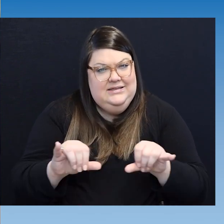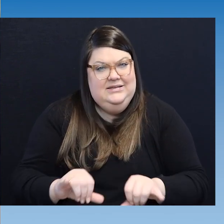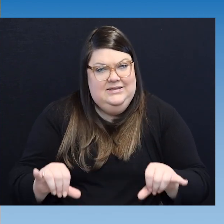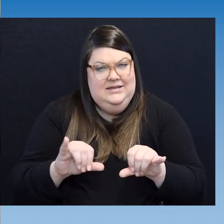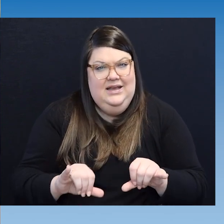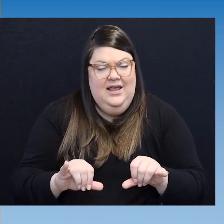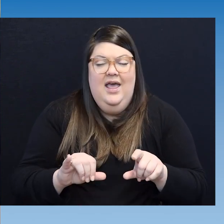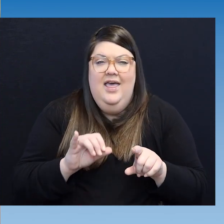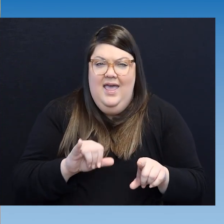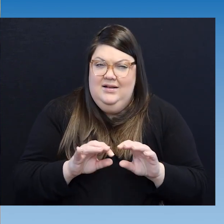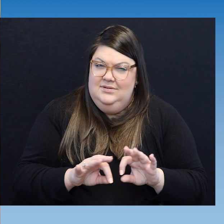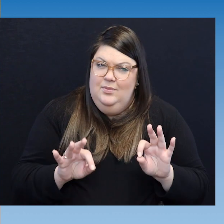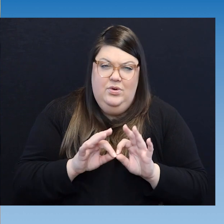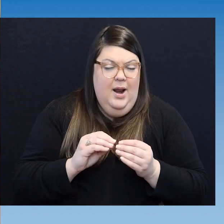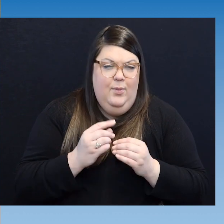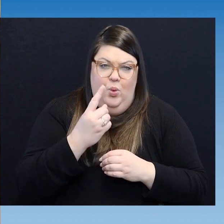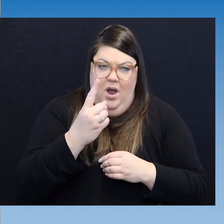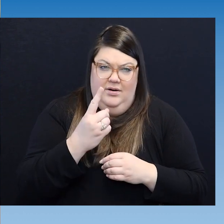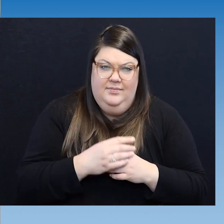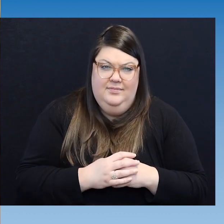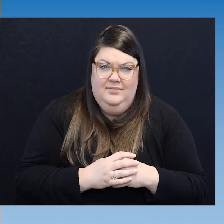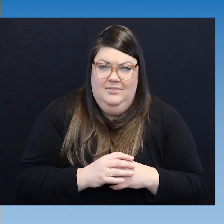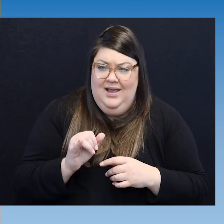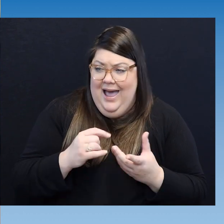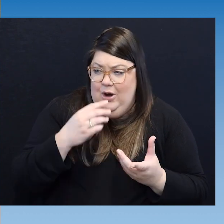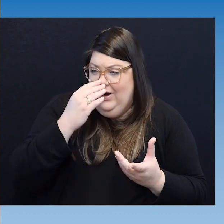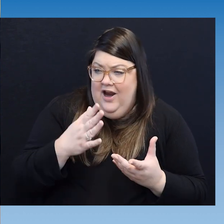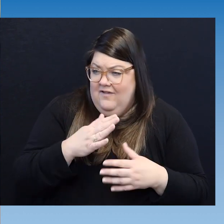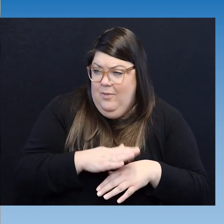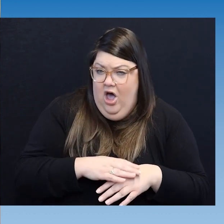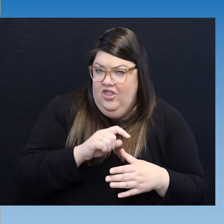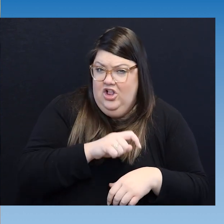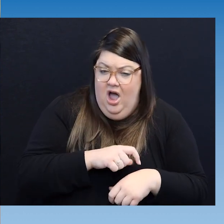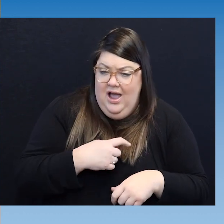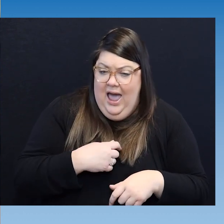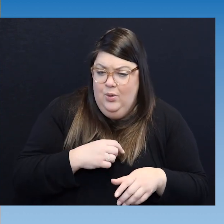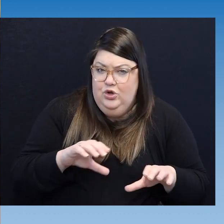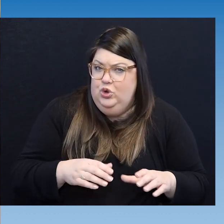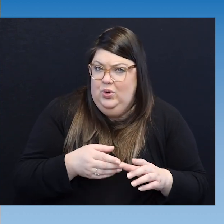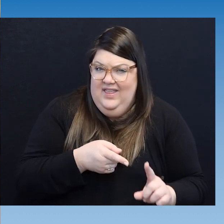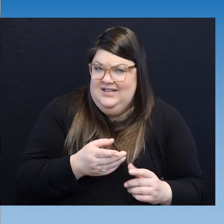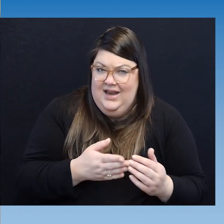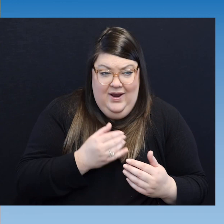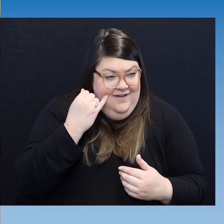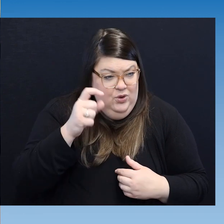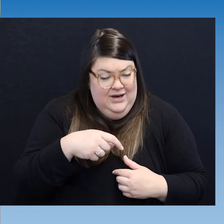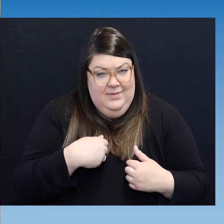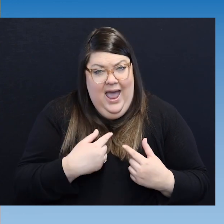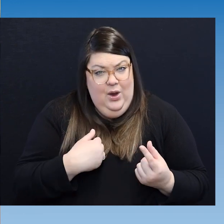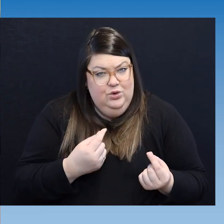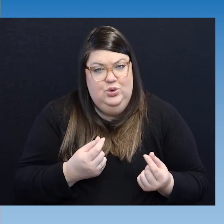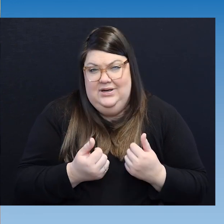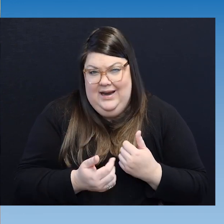there. And I think sometimes I tell them, look, I don't care if I'm on the clock. You know, I will do this anyway. If you need me, I will do